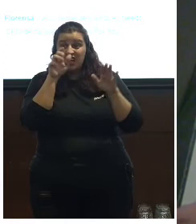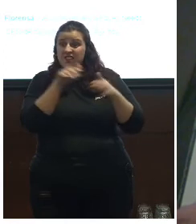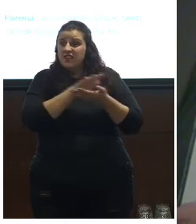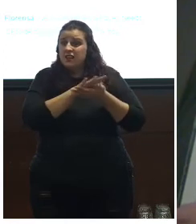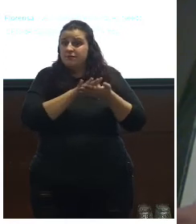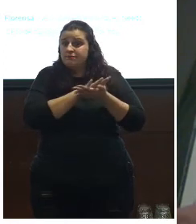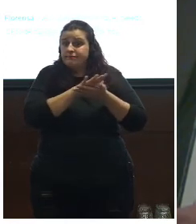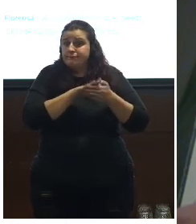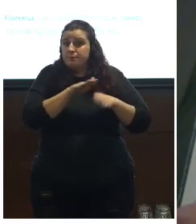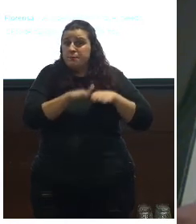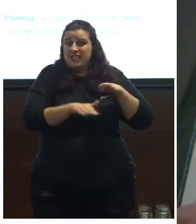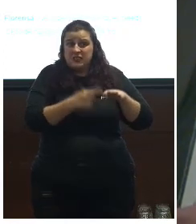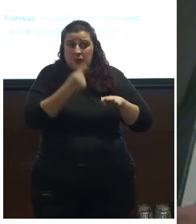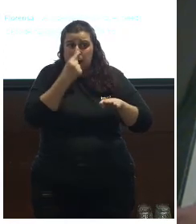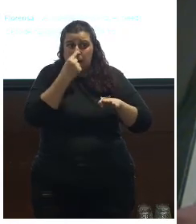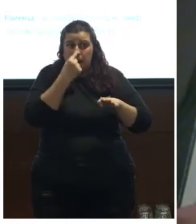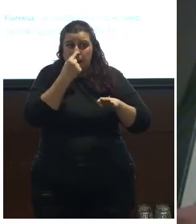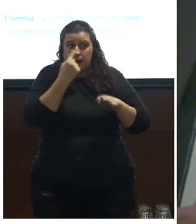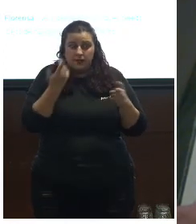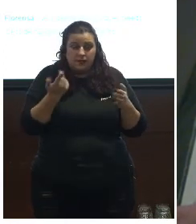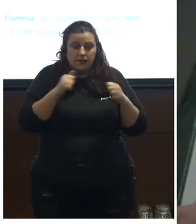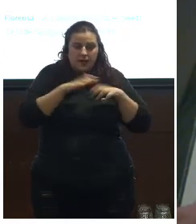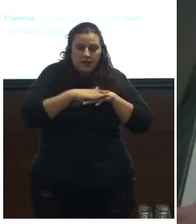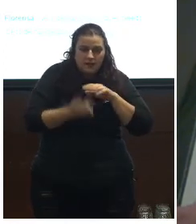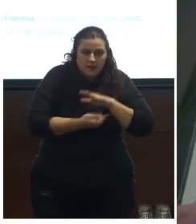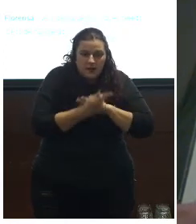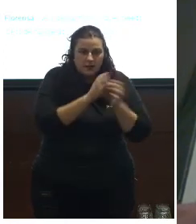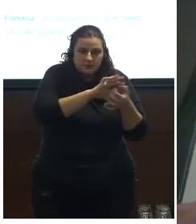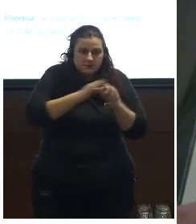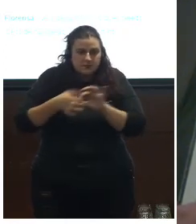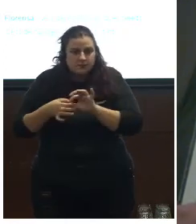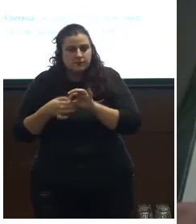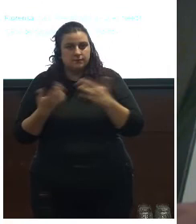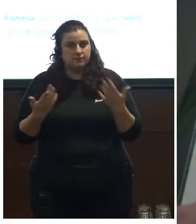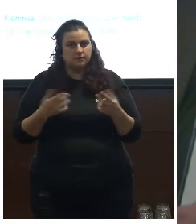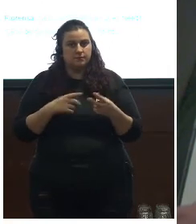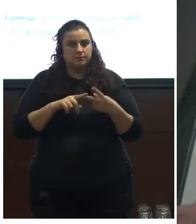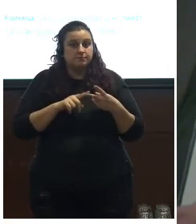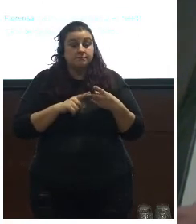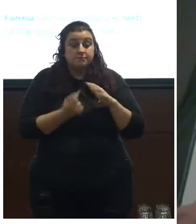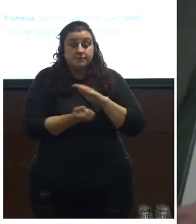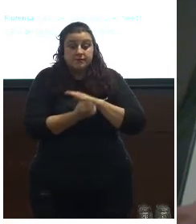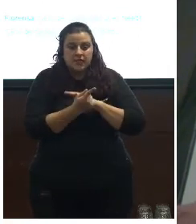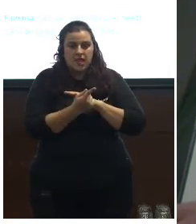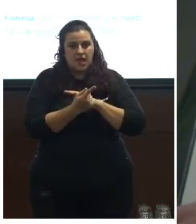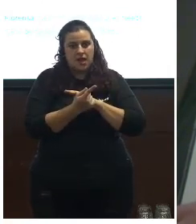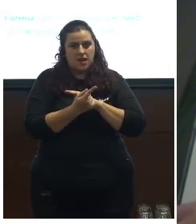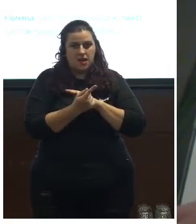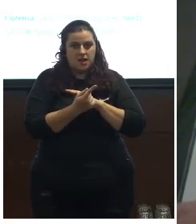Let's create the network. Let's try to create volumes, because only with volumes we